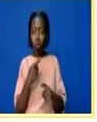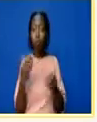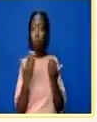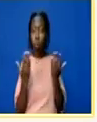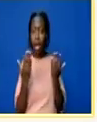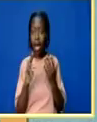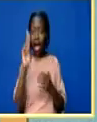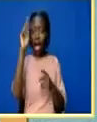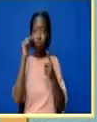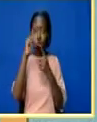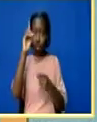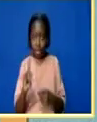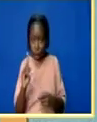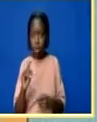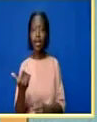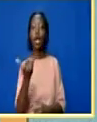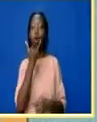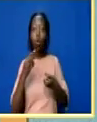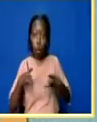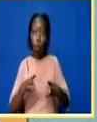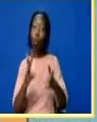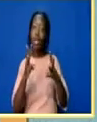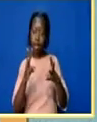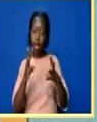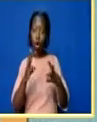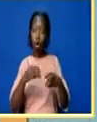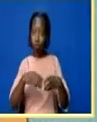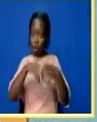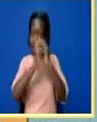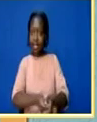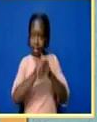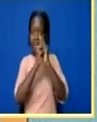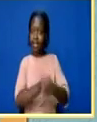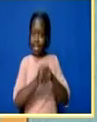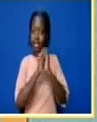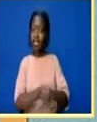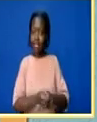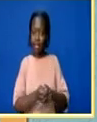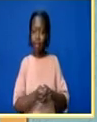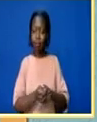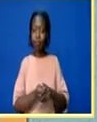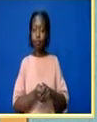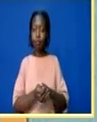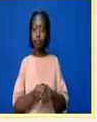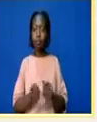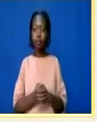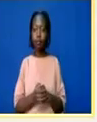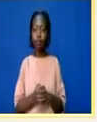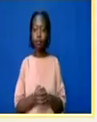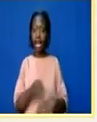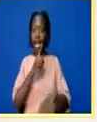you supposed to do that? No. You are still accelerating the event. Erosion, yes. You are